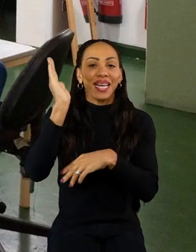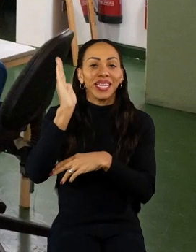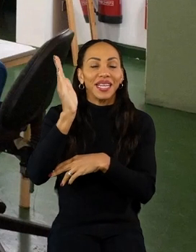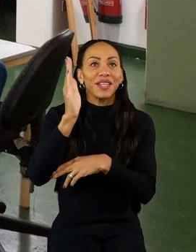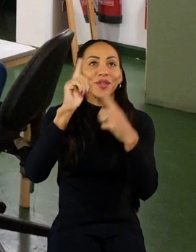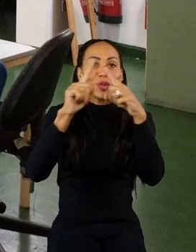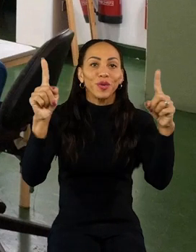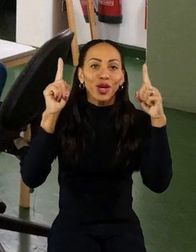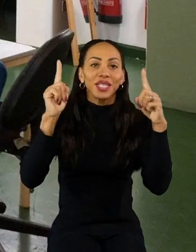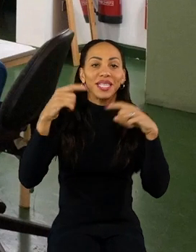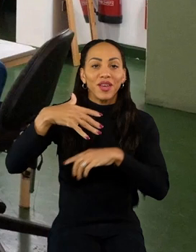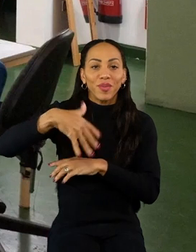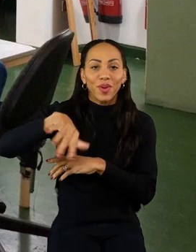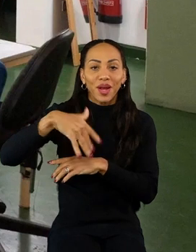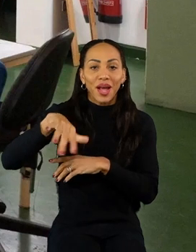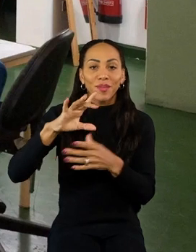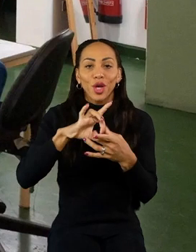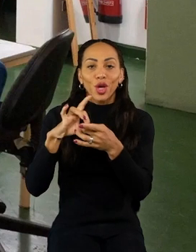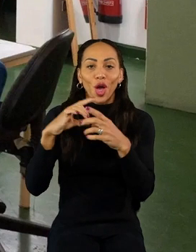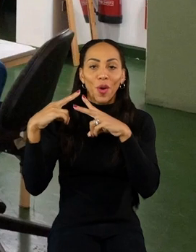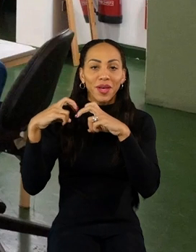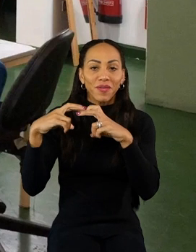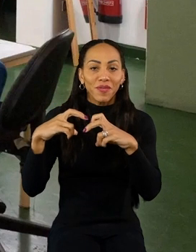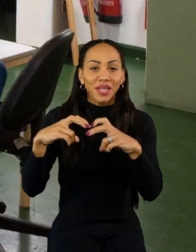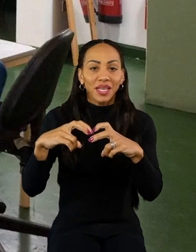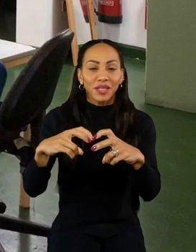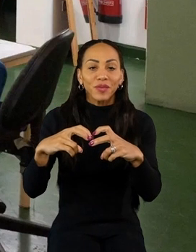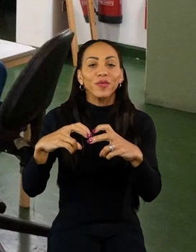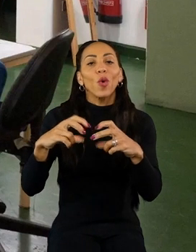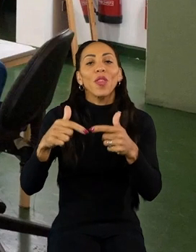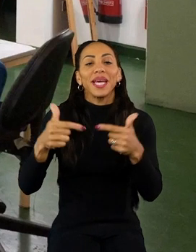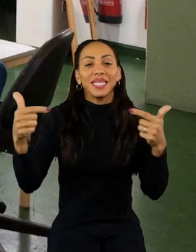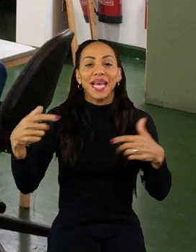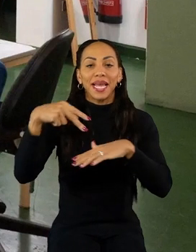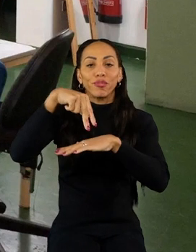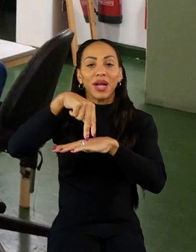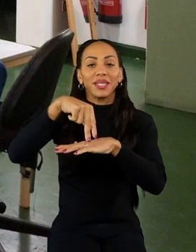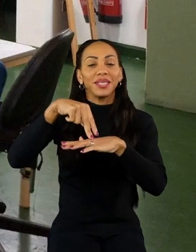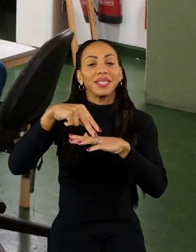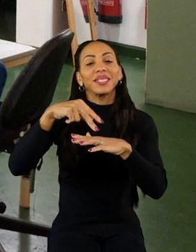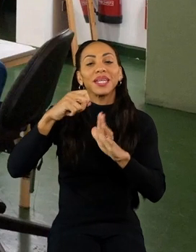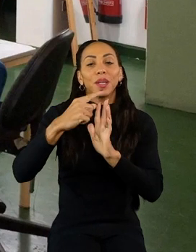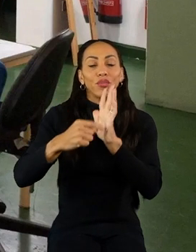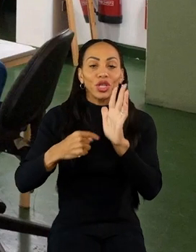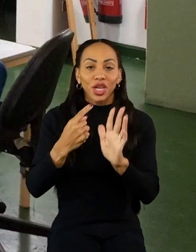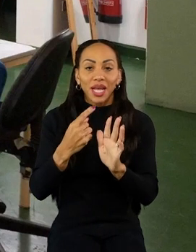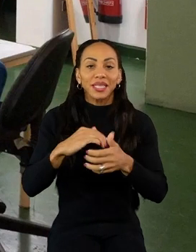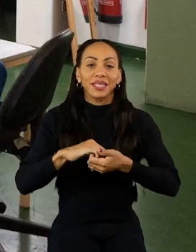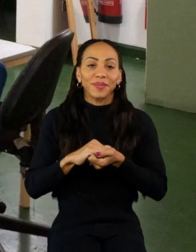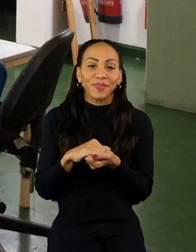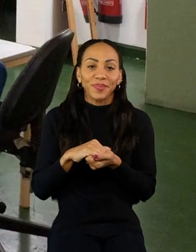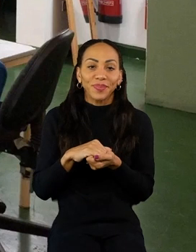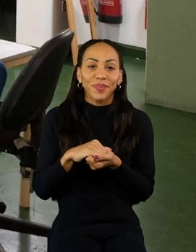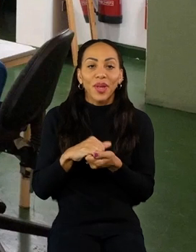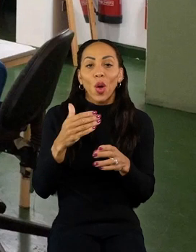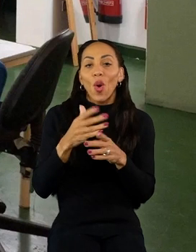a senior lecturer at the University of Brighton and a co-investigator on the Telepresence Stage project. I work